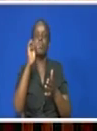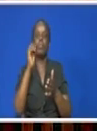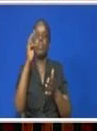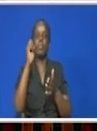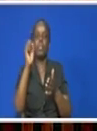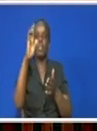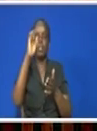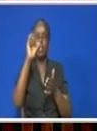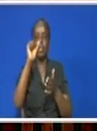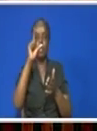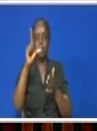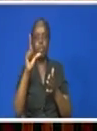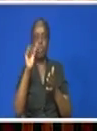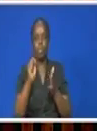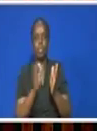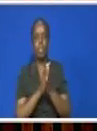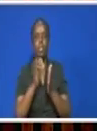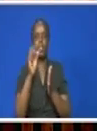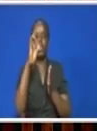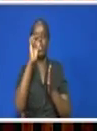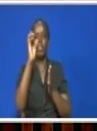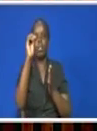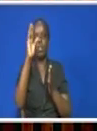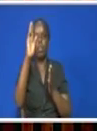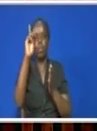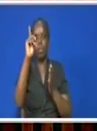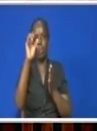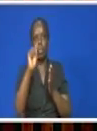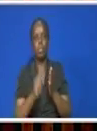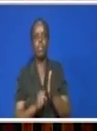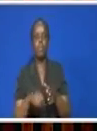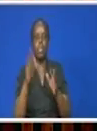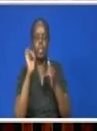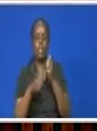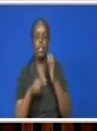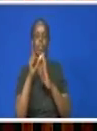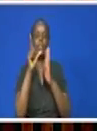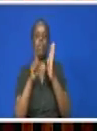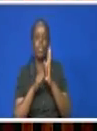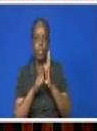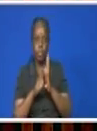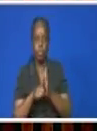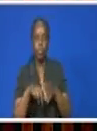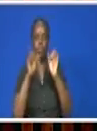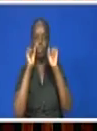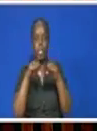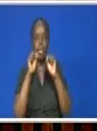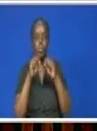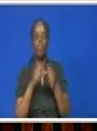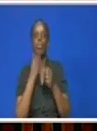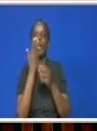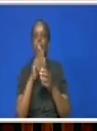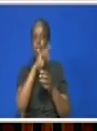rocks. By the end of this lesson, you should be able to answer the questions correctly.